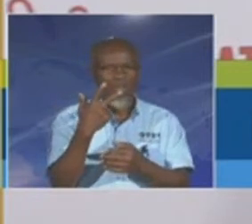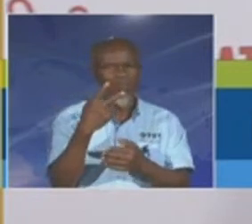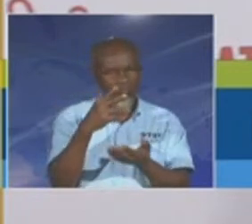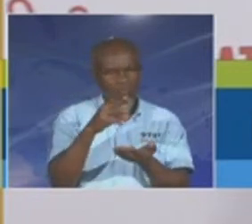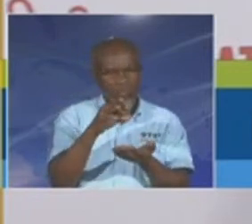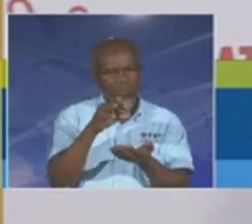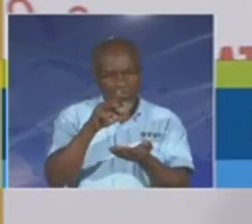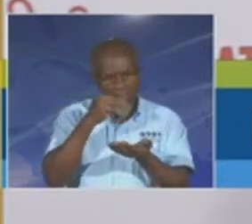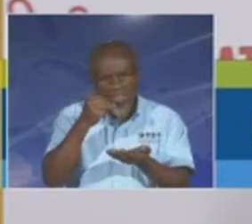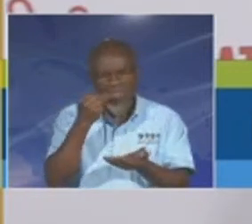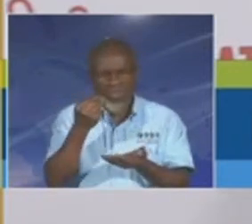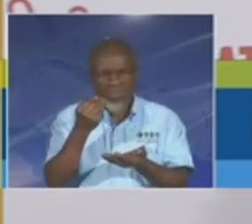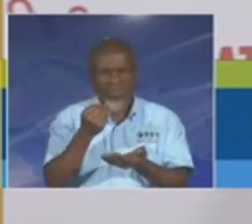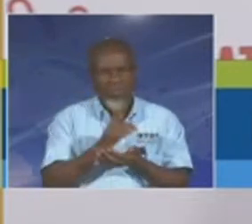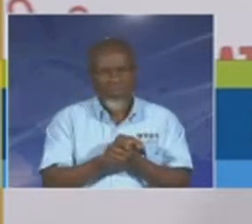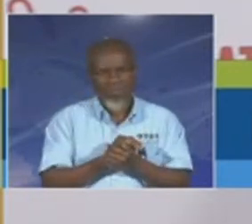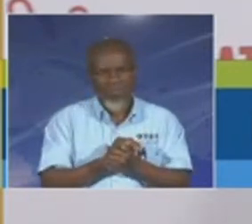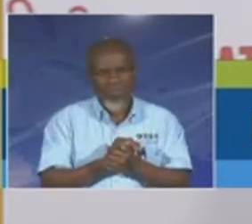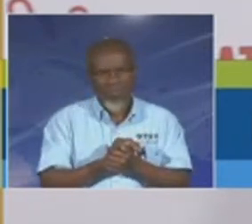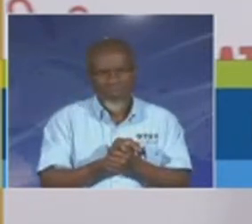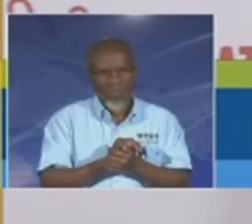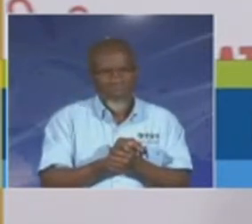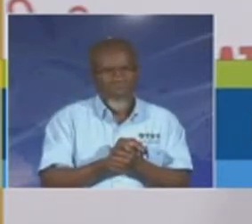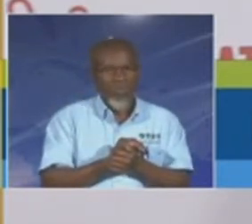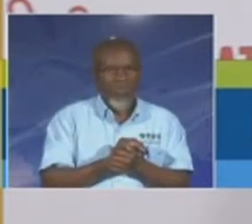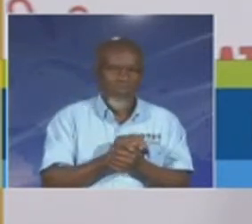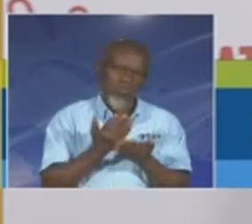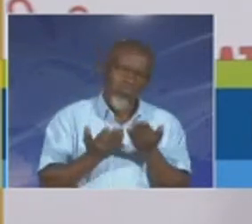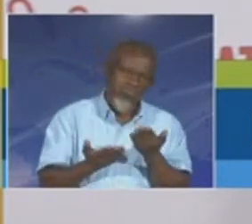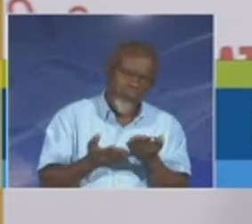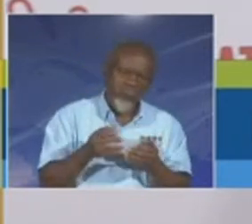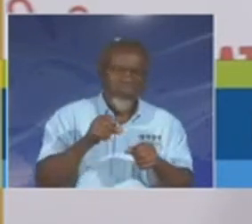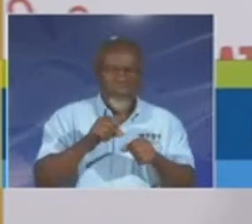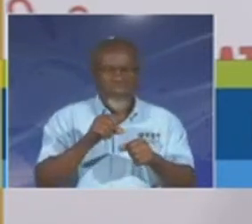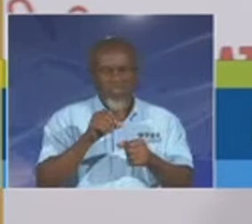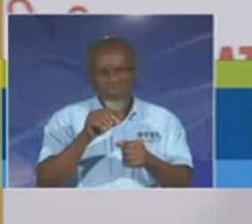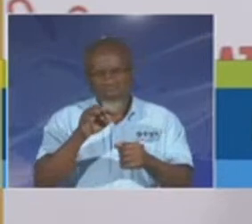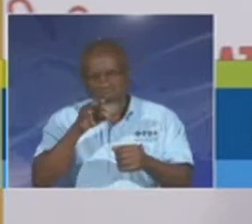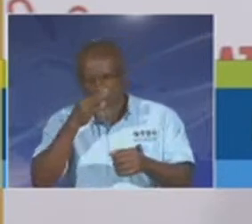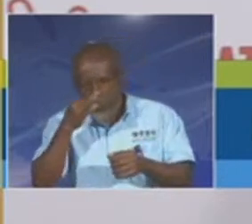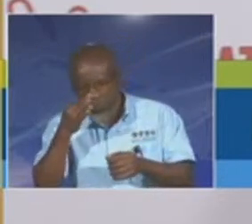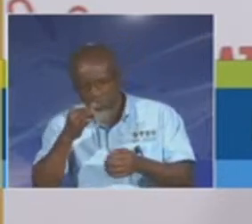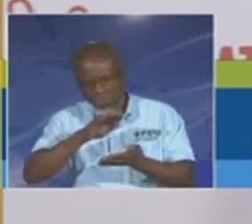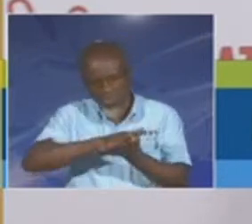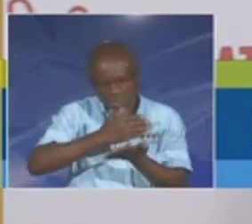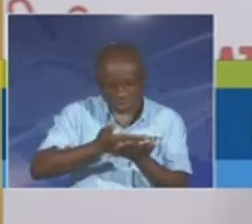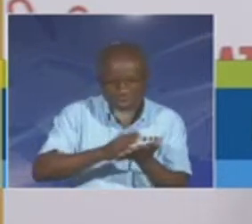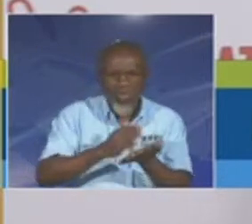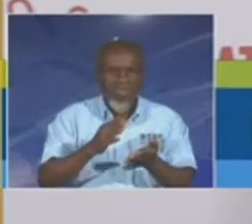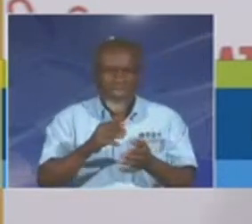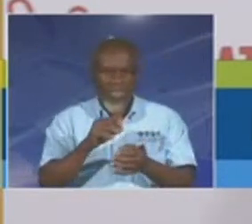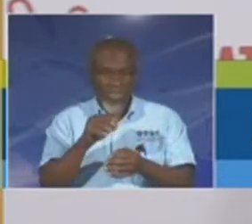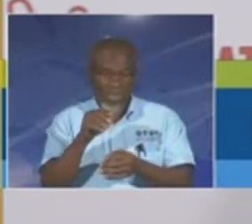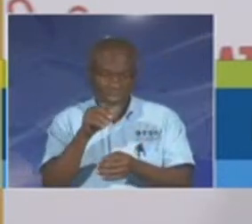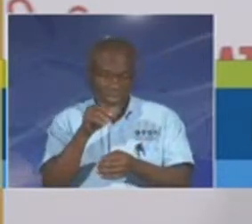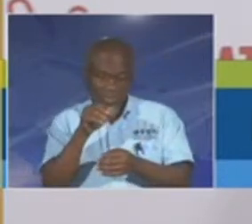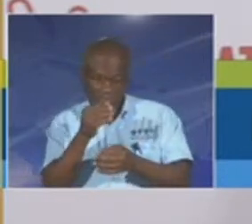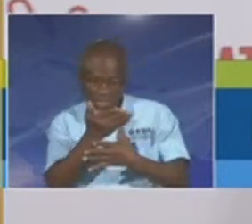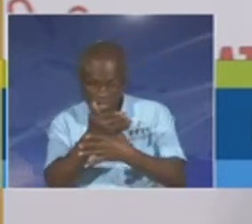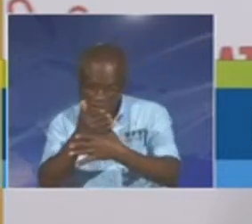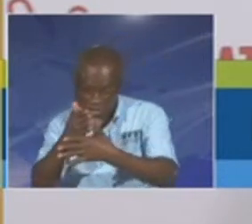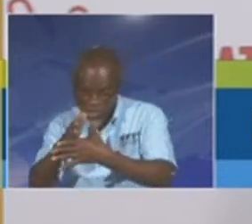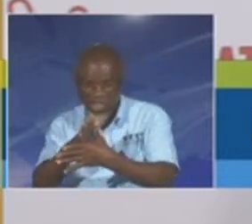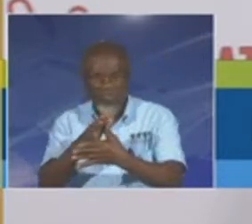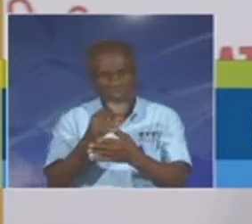So, what you cook for Monday, you don't eat Monday, Tuesday, you might eat Monday, Wednesday, and then you eat something else Tuesday, Thursday, and then, you might have soup